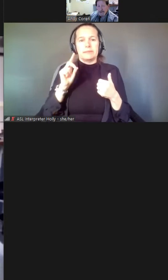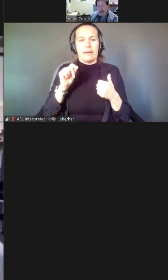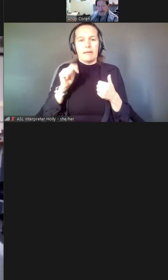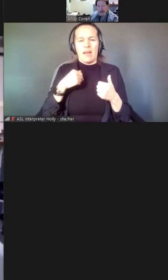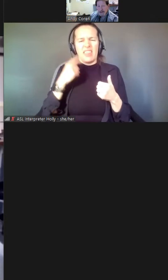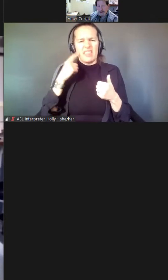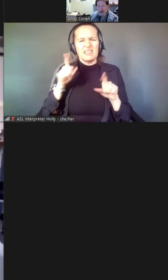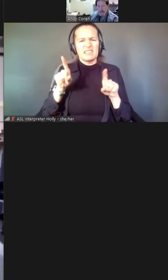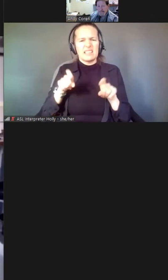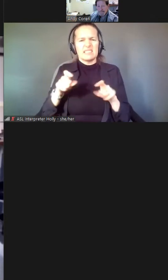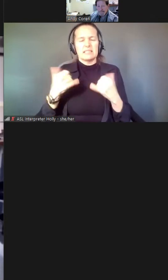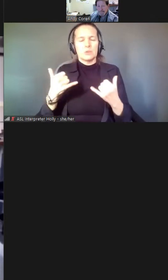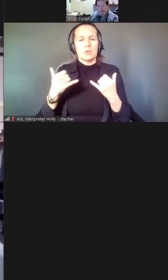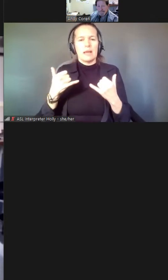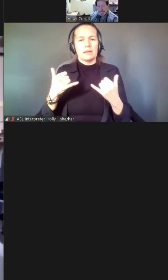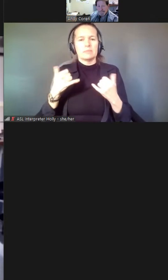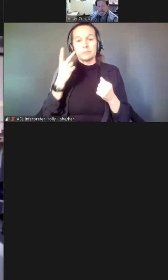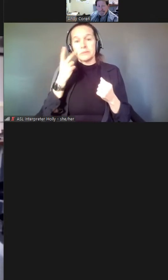today, and we'll see how that's going.